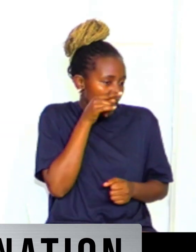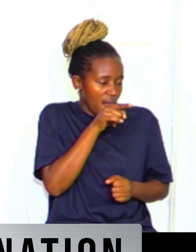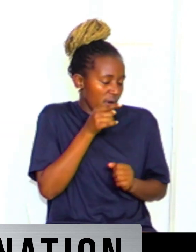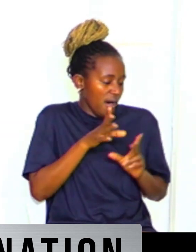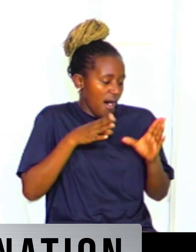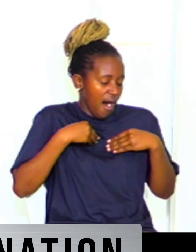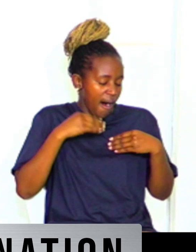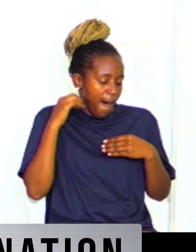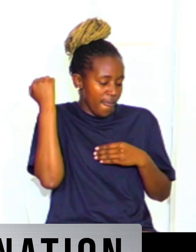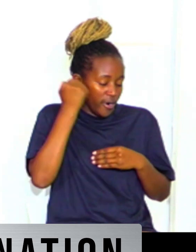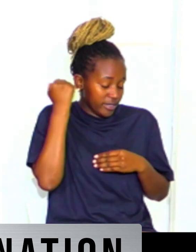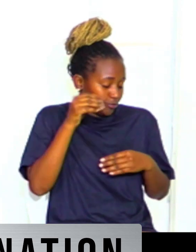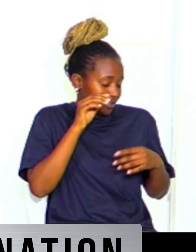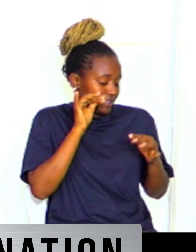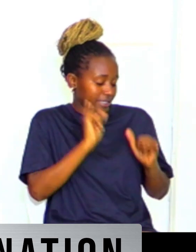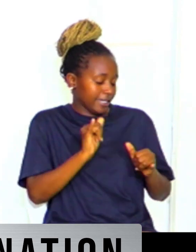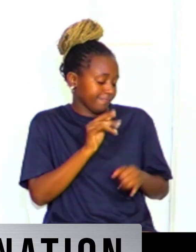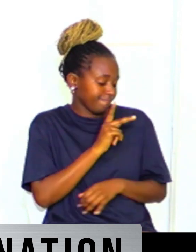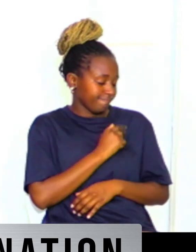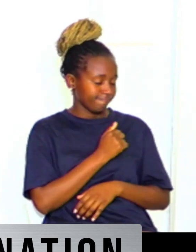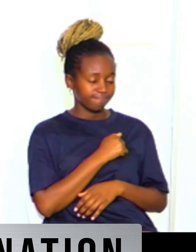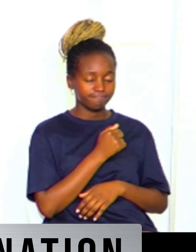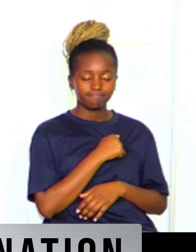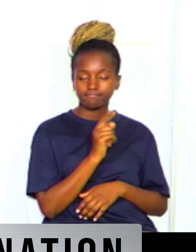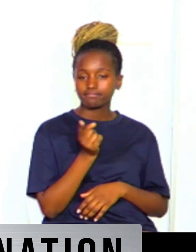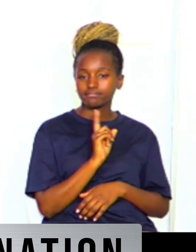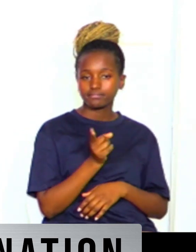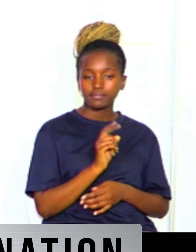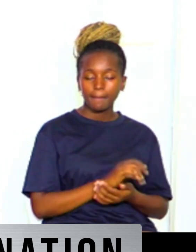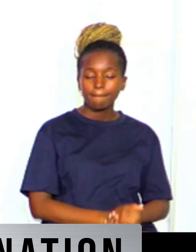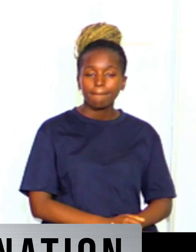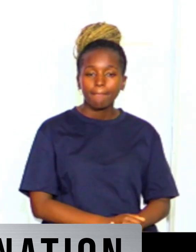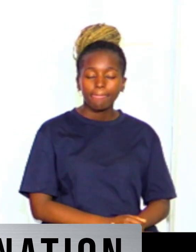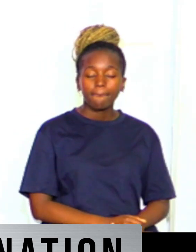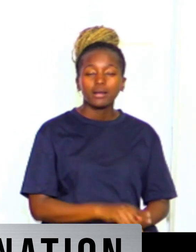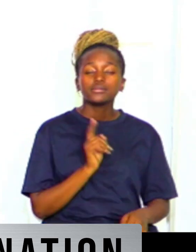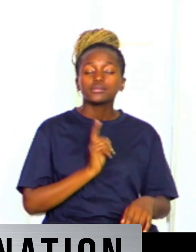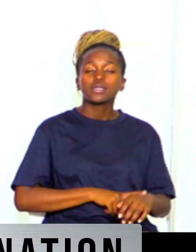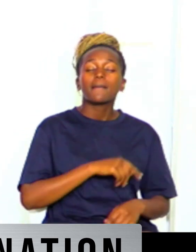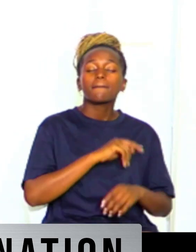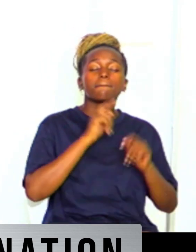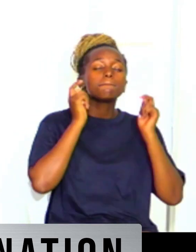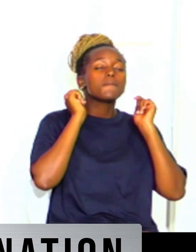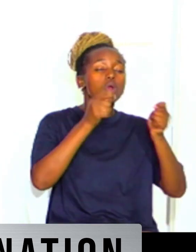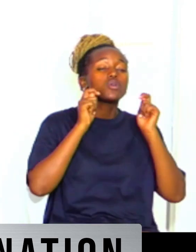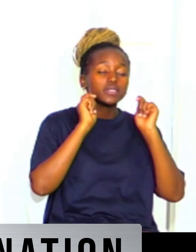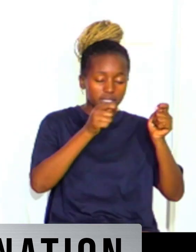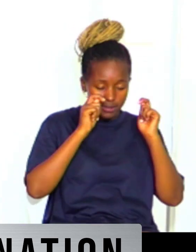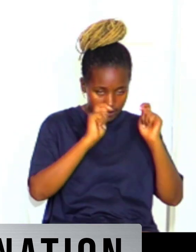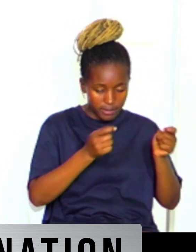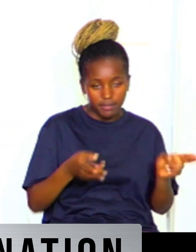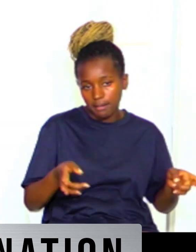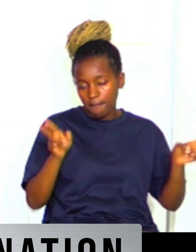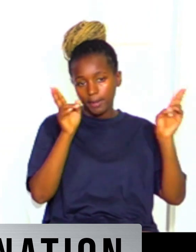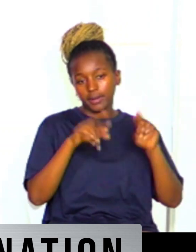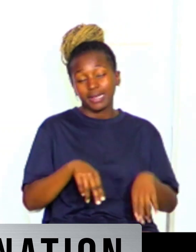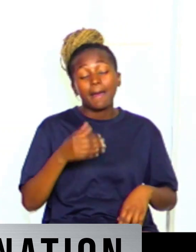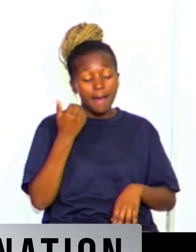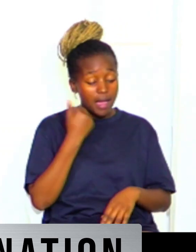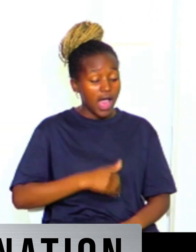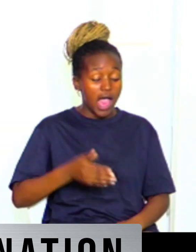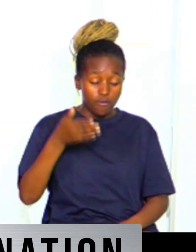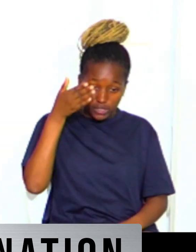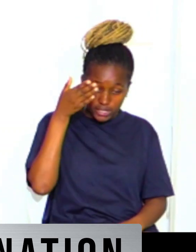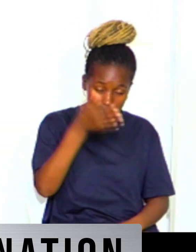do that. Gen Z love each other. Tiny protest, what I can say, Jonah. Yes. I was